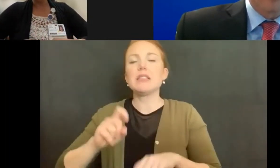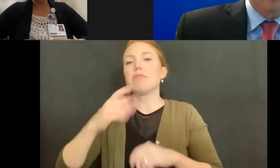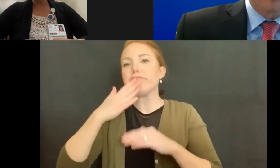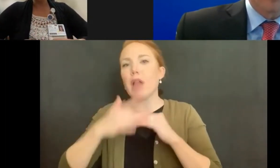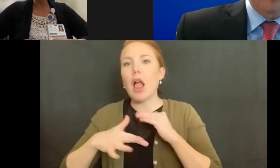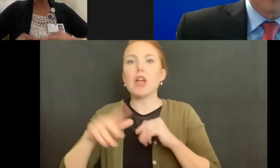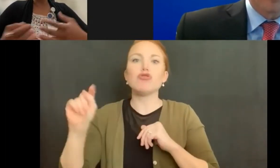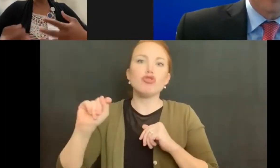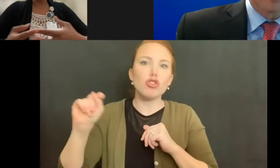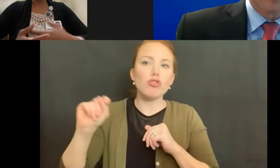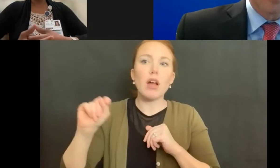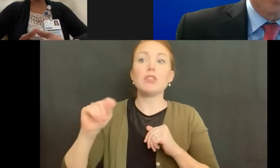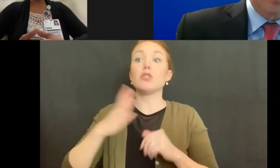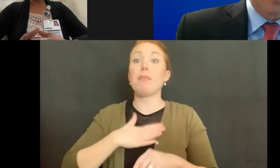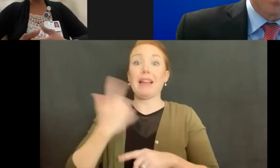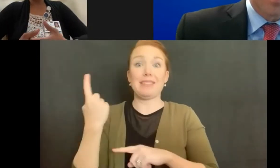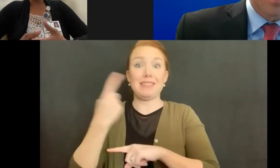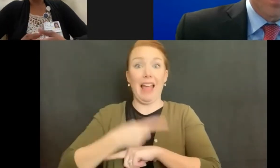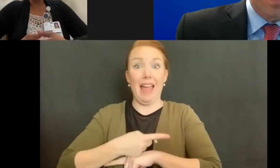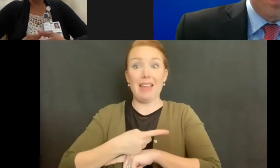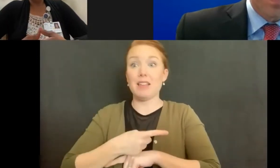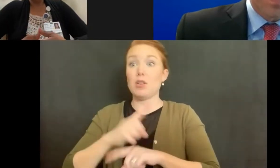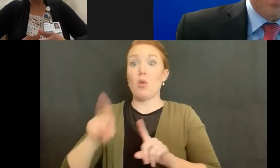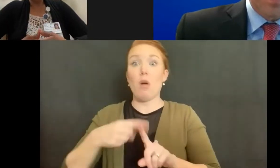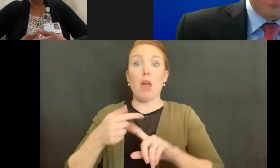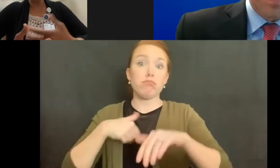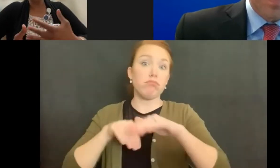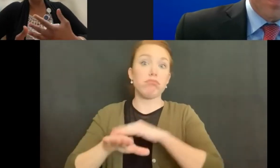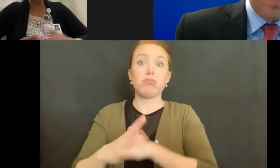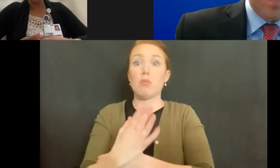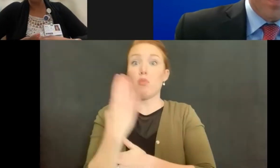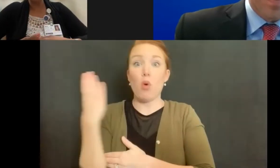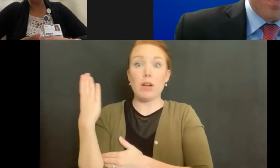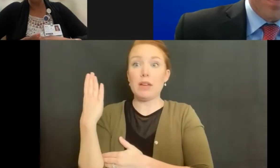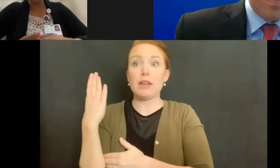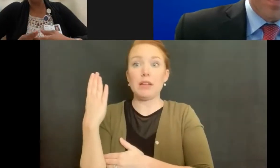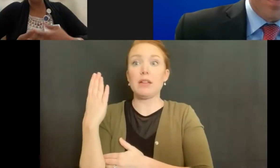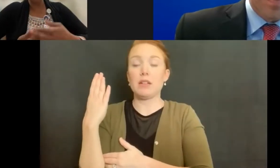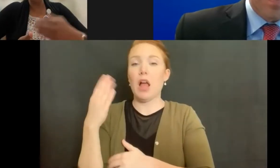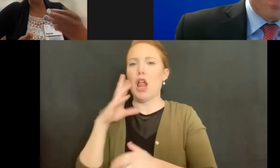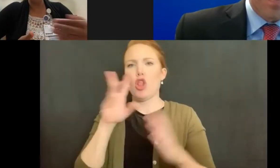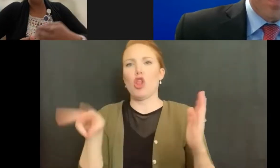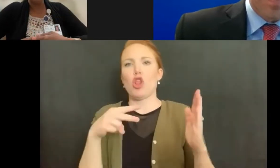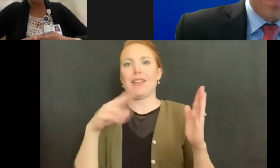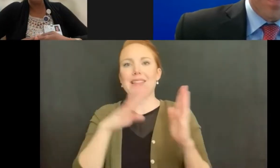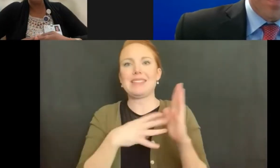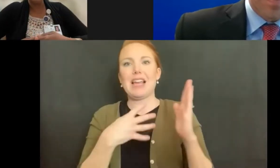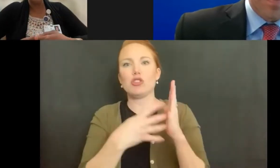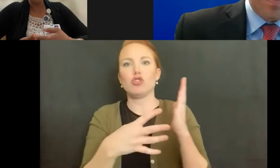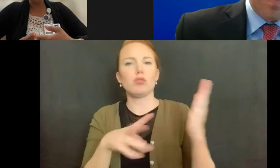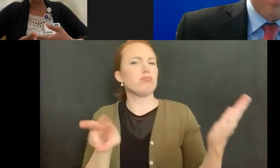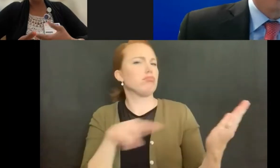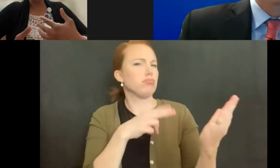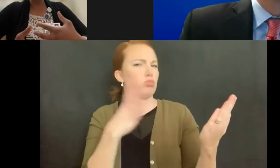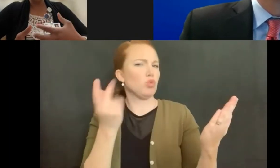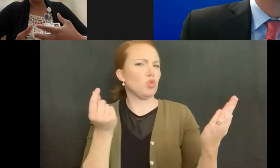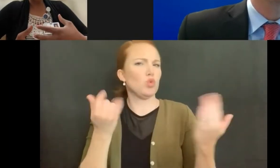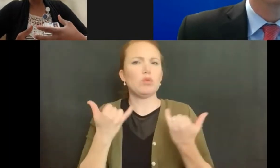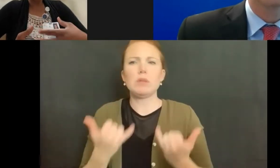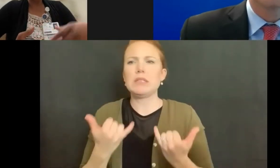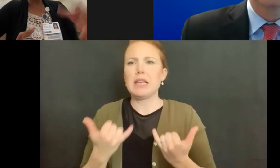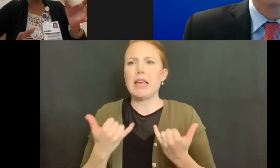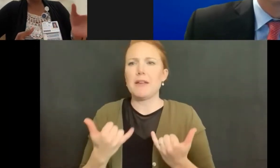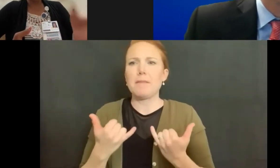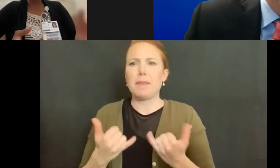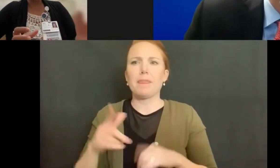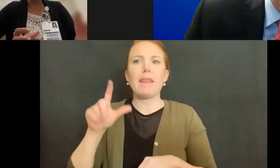So my day looks like when I walk in the morning, according to the schedule, what I supposed to do on that day. Like, since lab